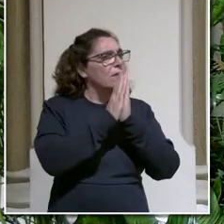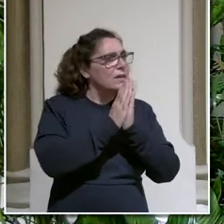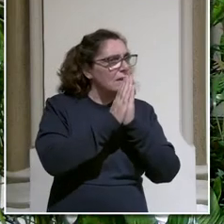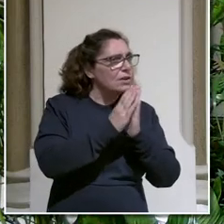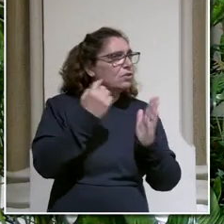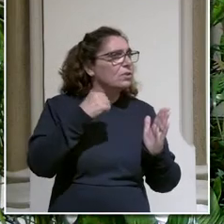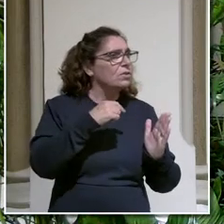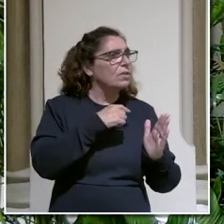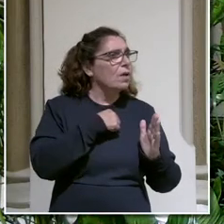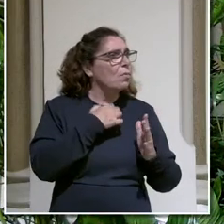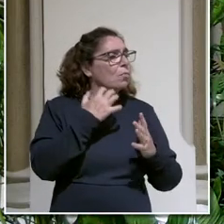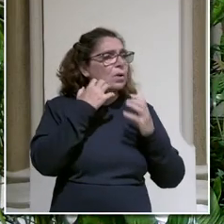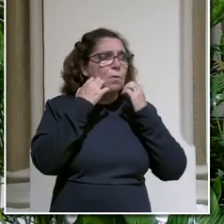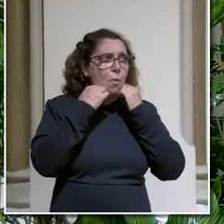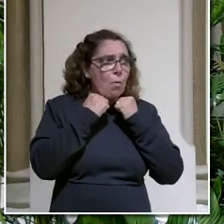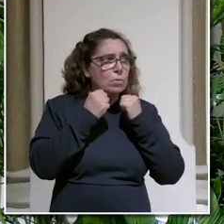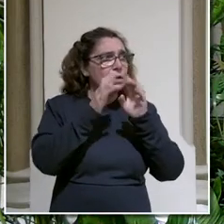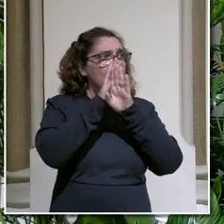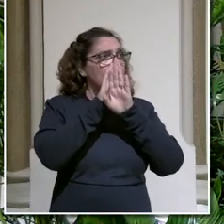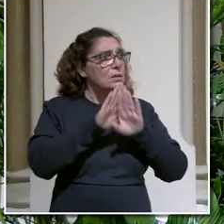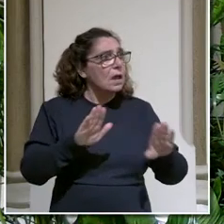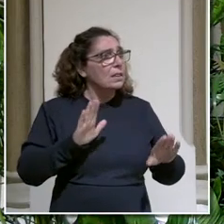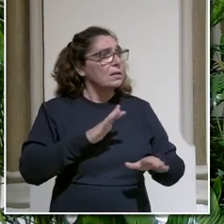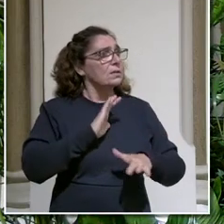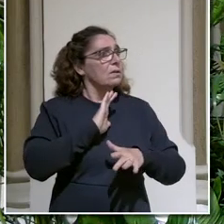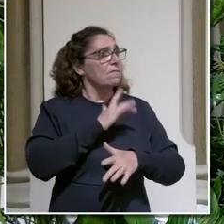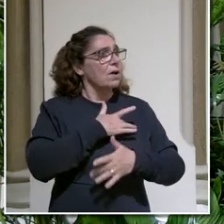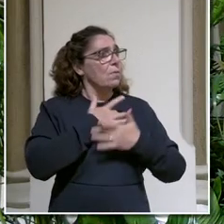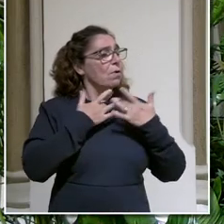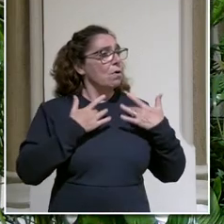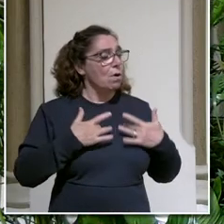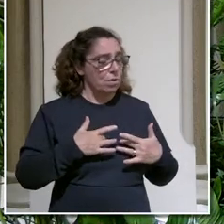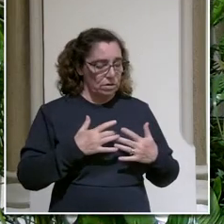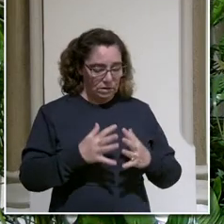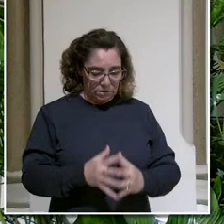carry in the silence of our hearts.